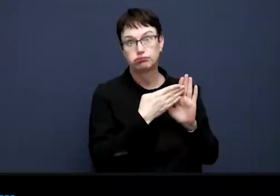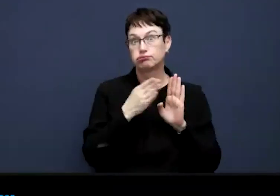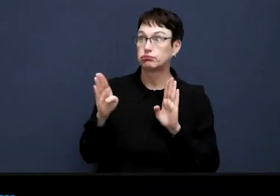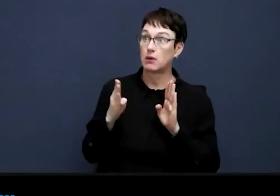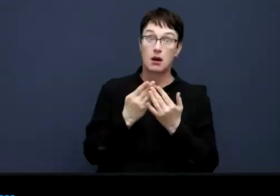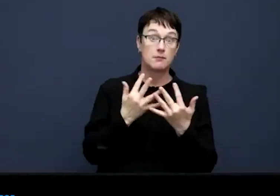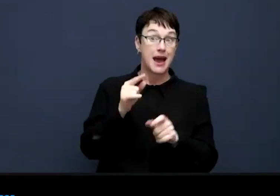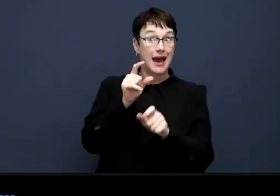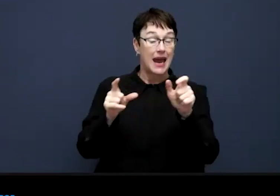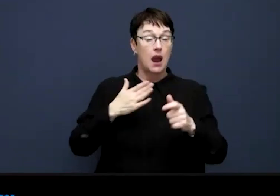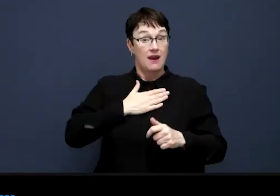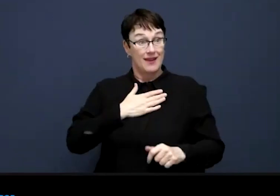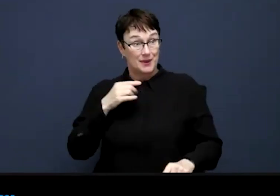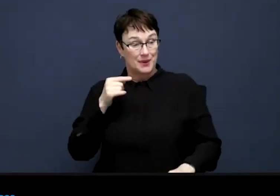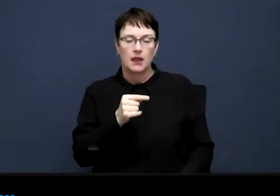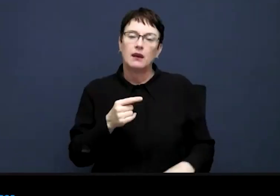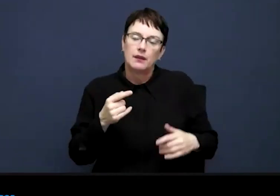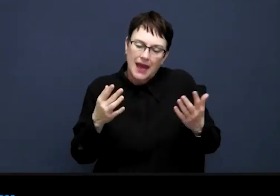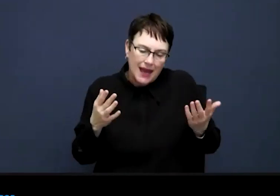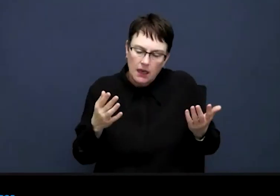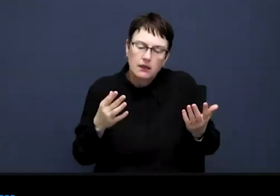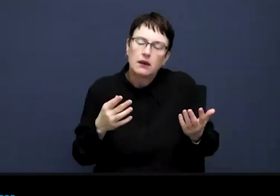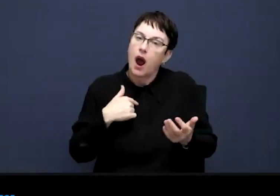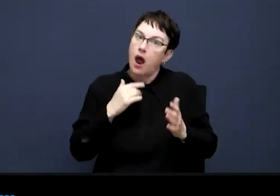started, but it did feel to me like it lost momentum.